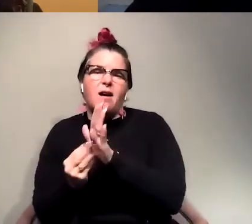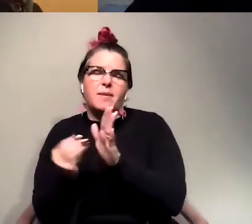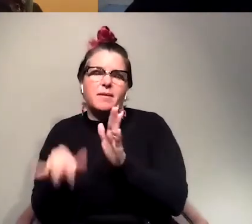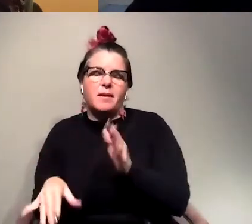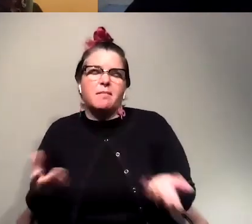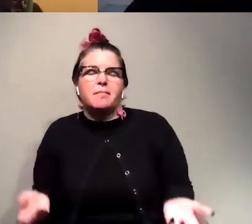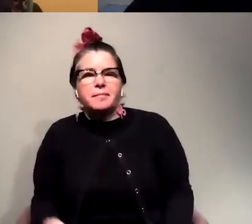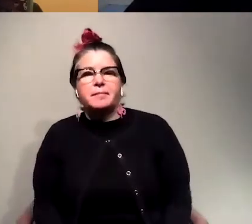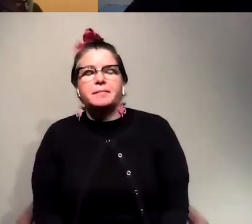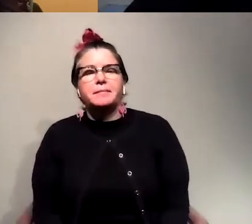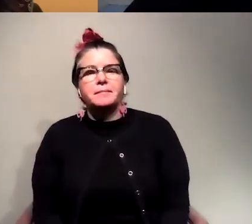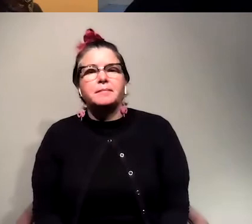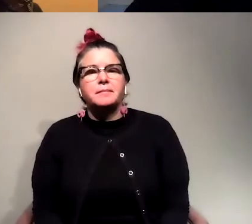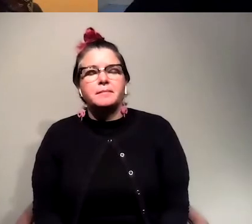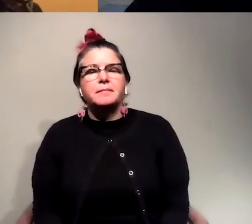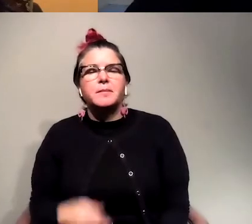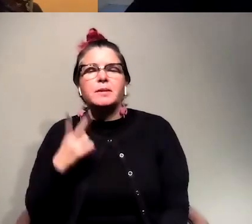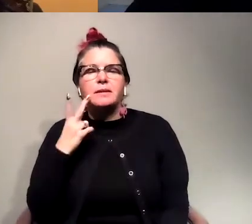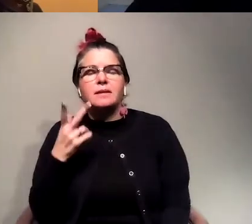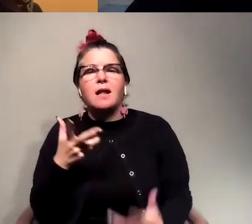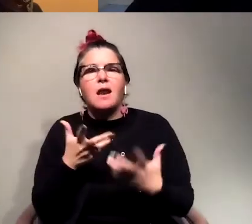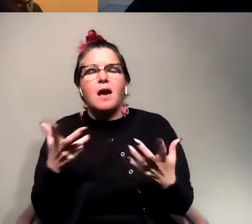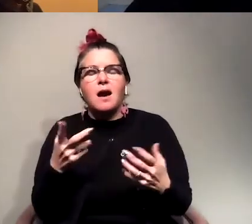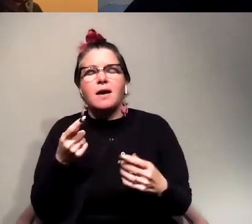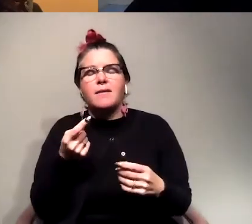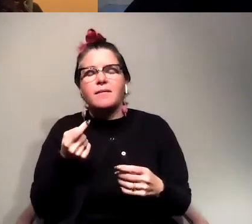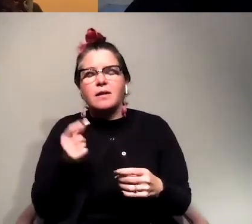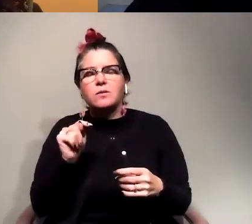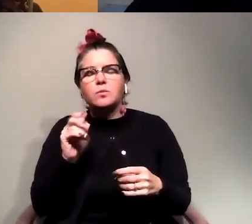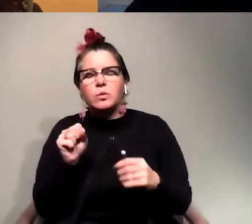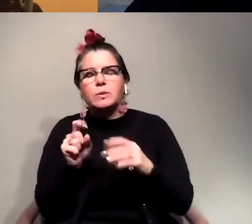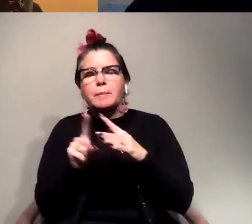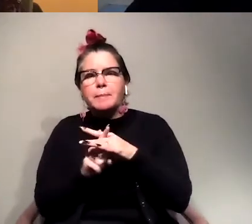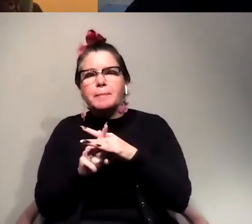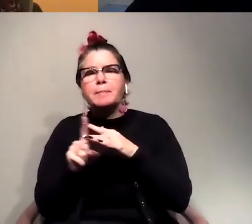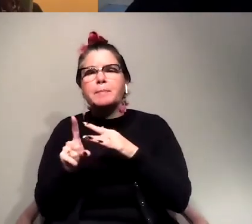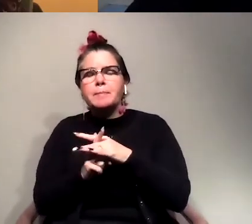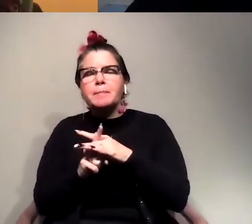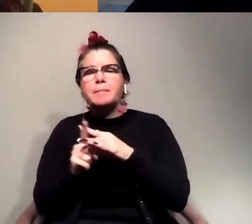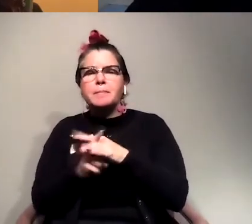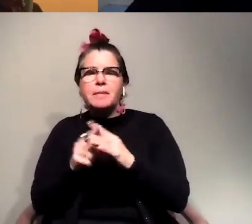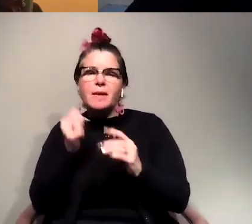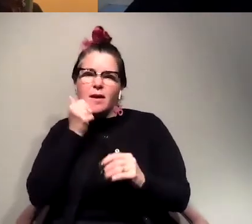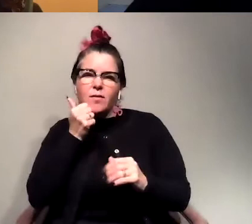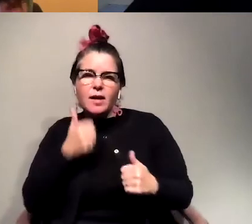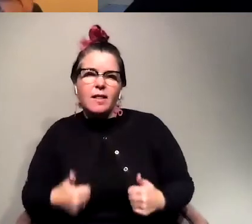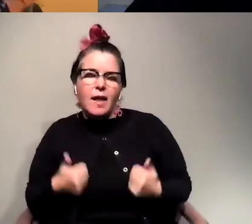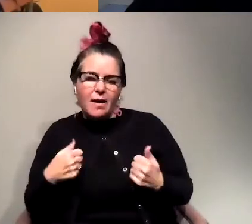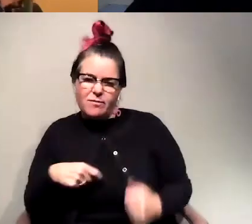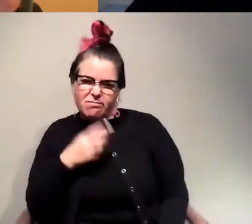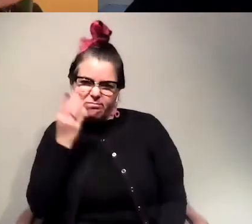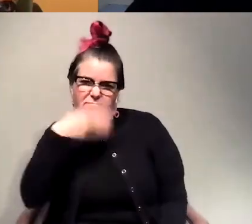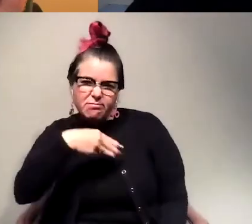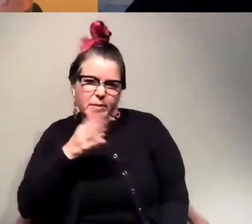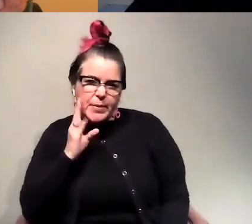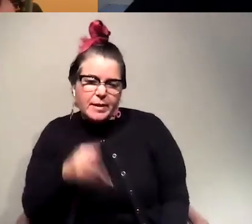I think we're going to be seeing a lot of these little tools creeping into our everyday life pretty much without us noticing it. I